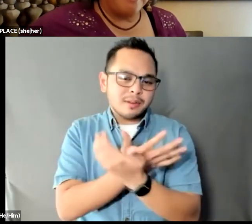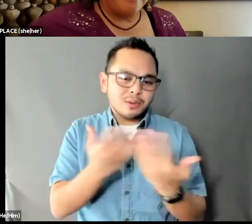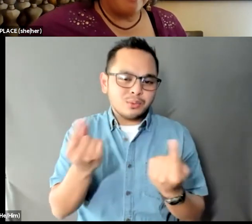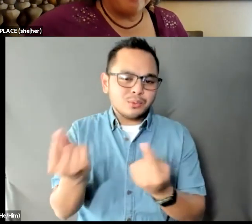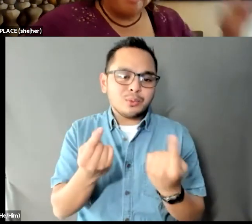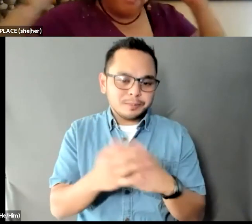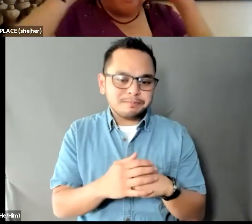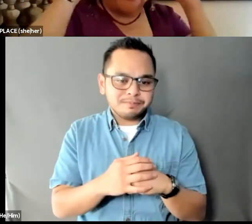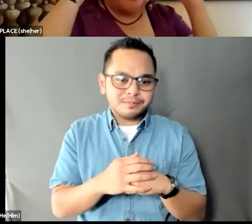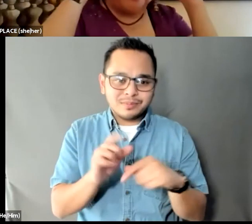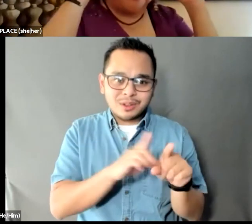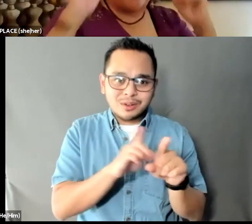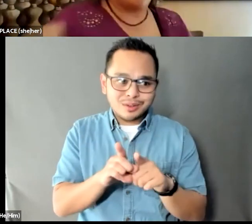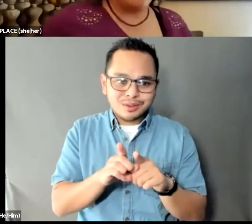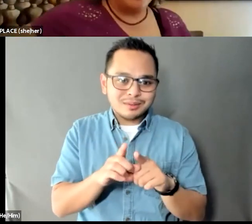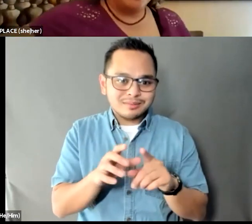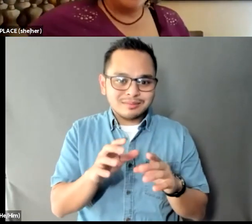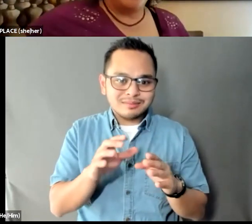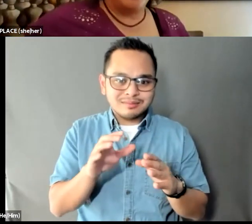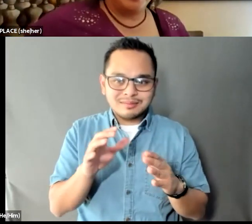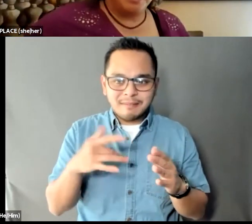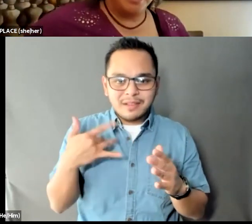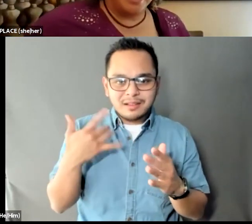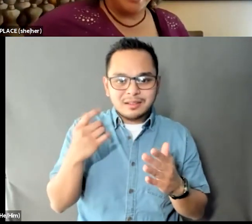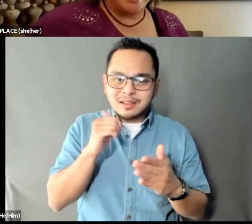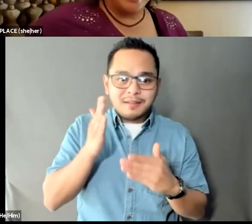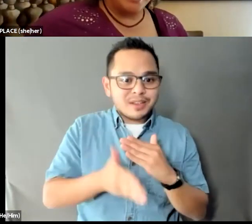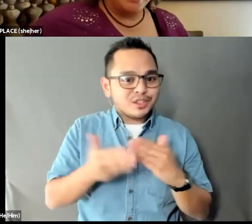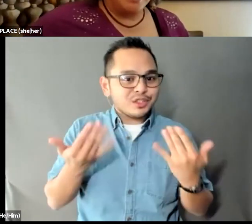is also just words they feel incomplete.